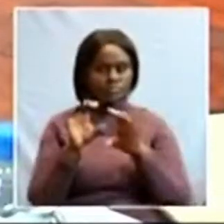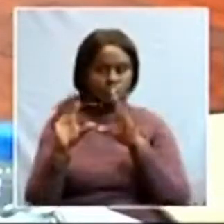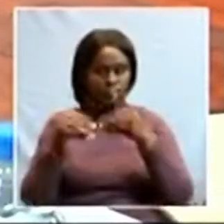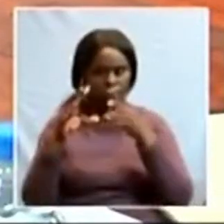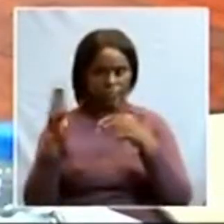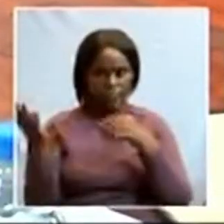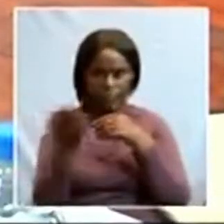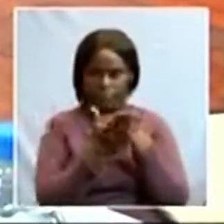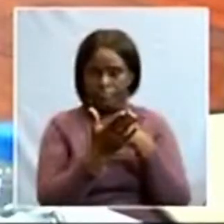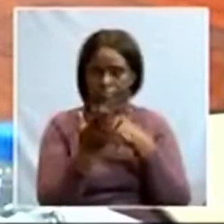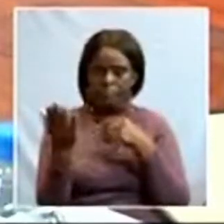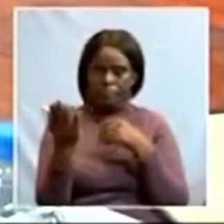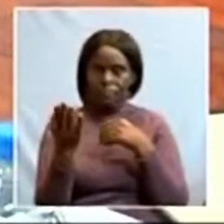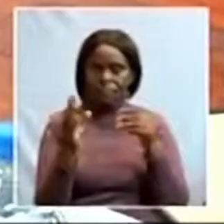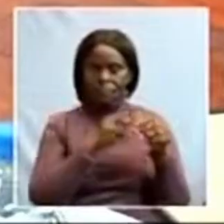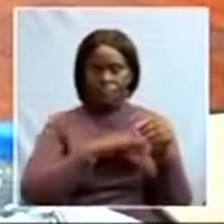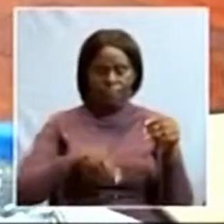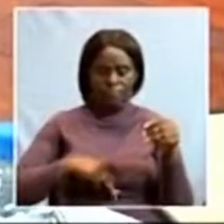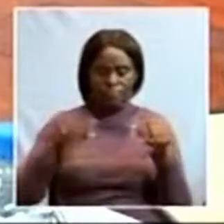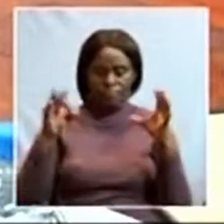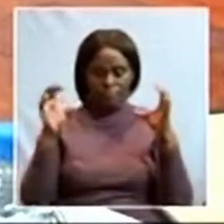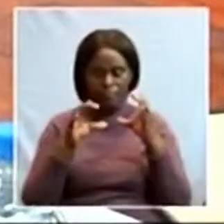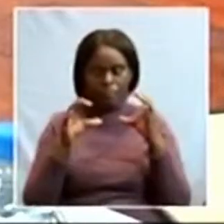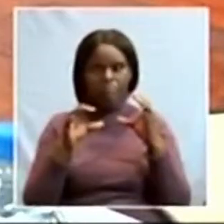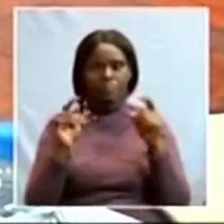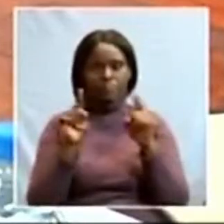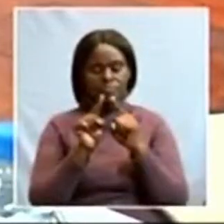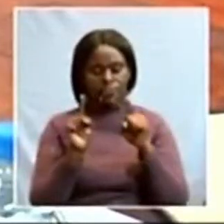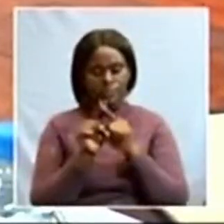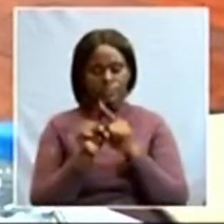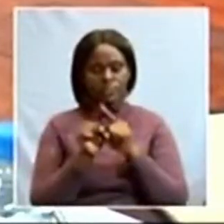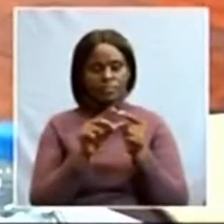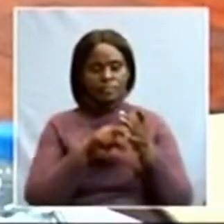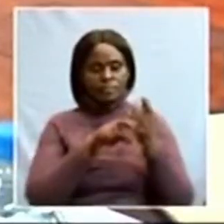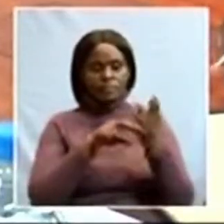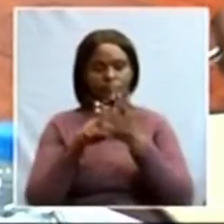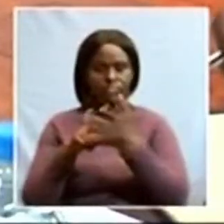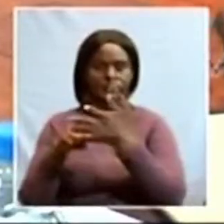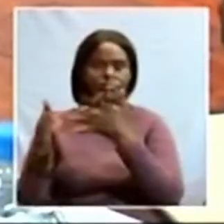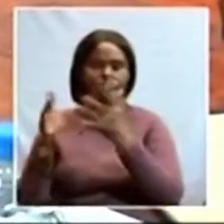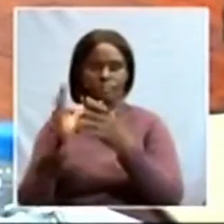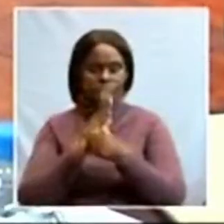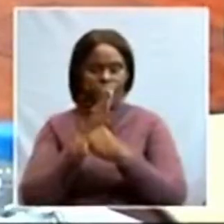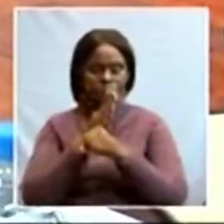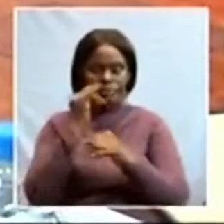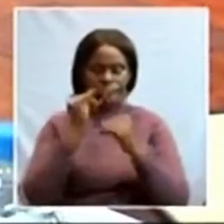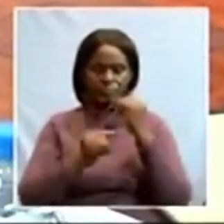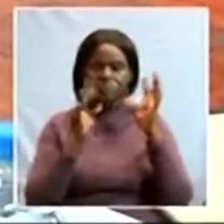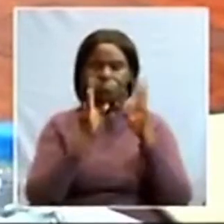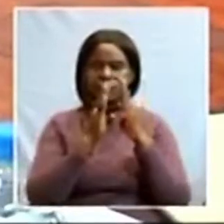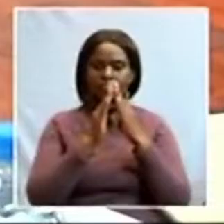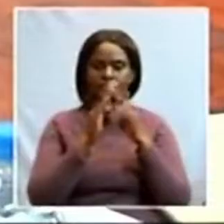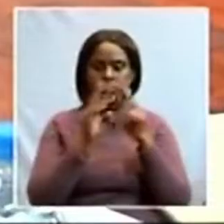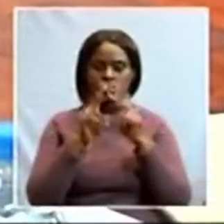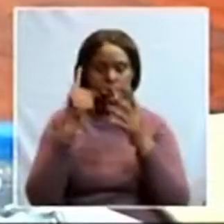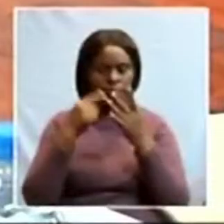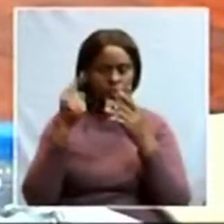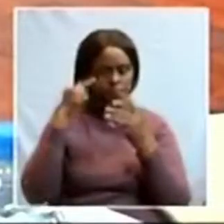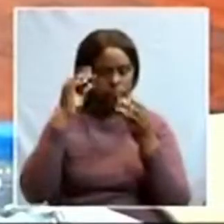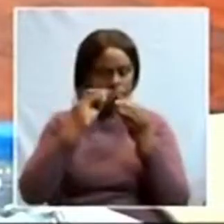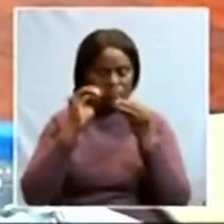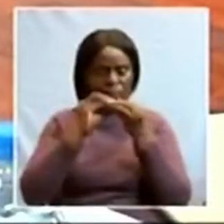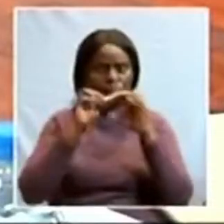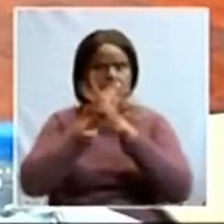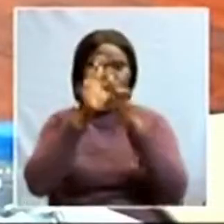give these members of the committee the transport allowances after the meeting. So for further